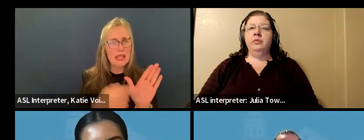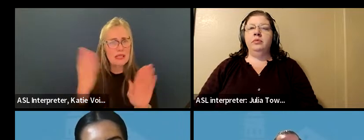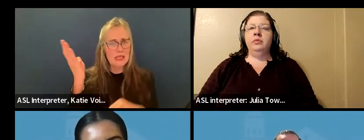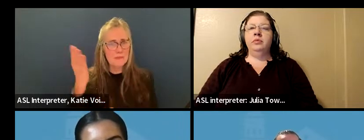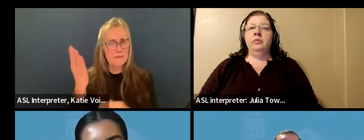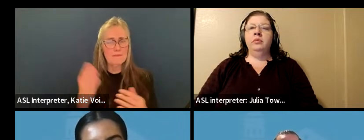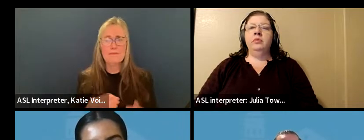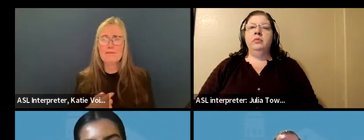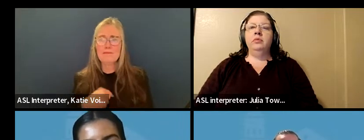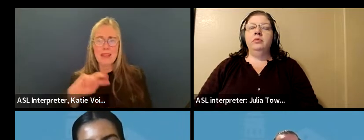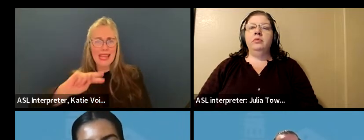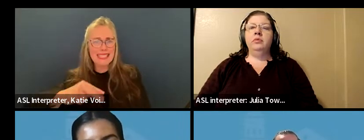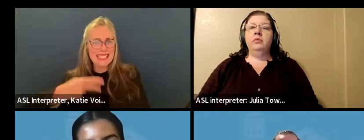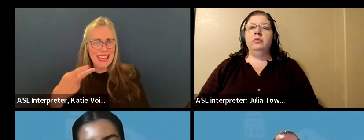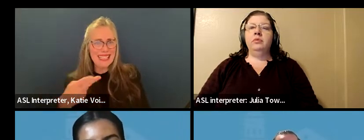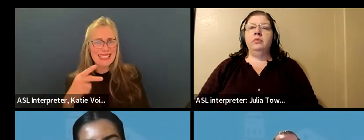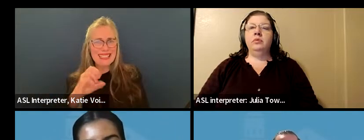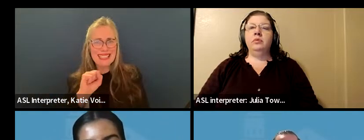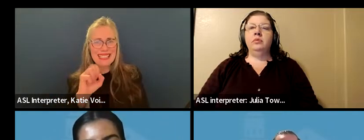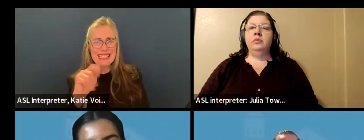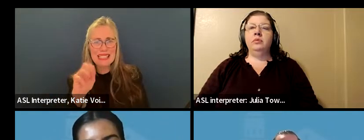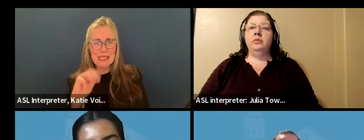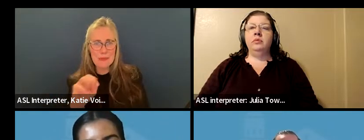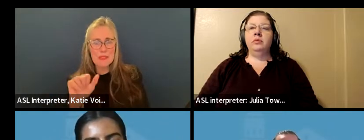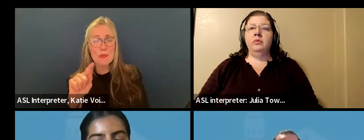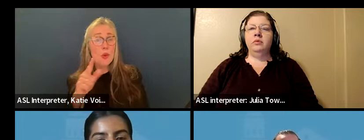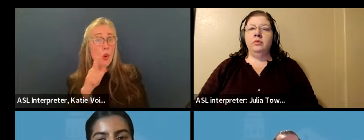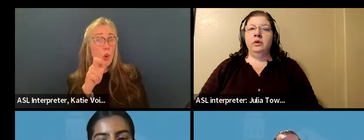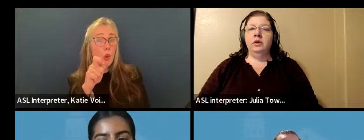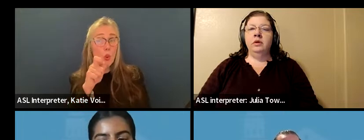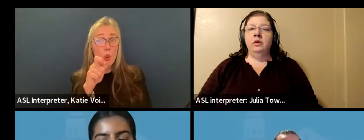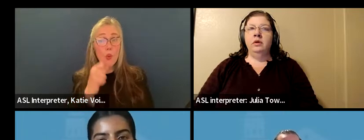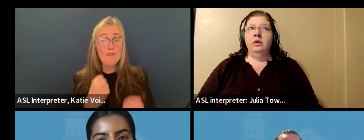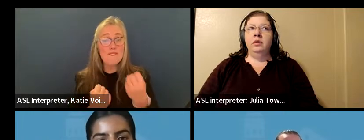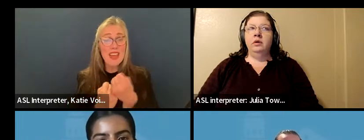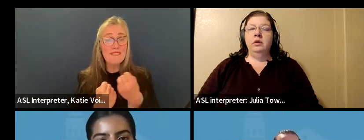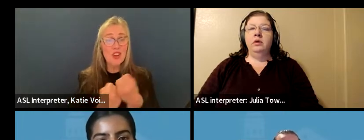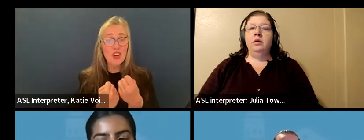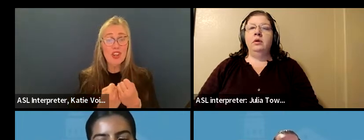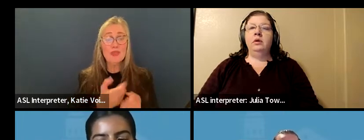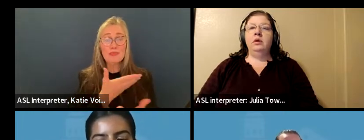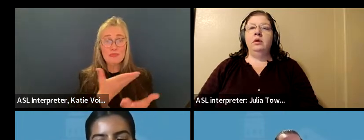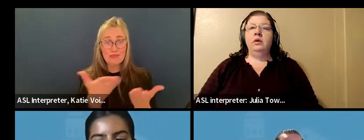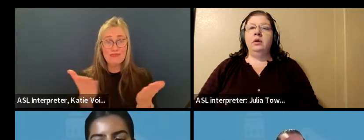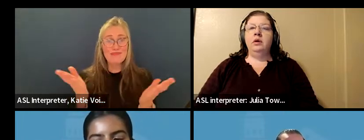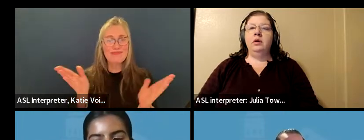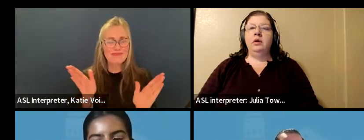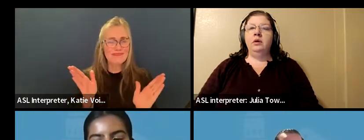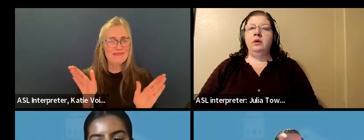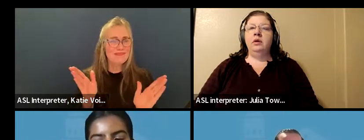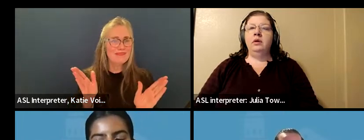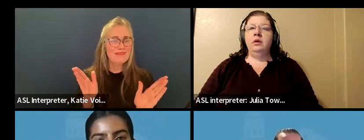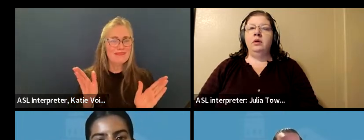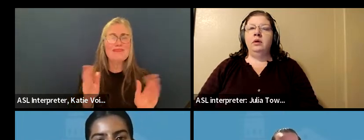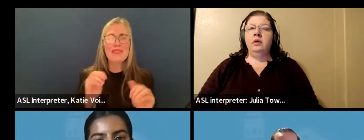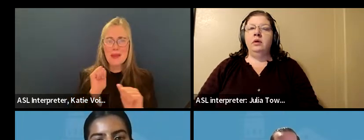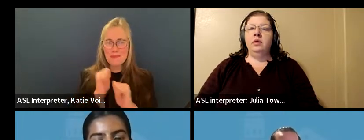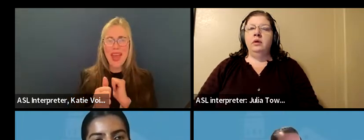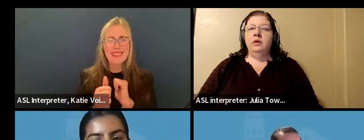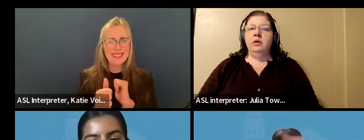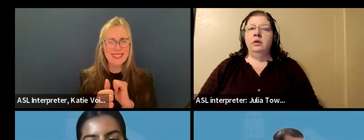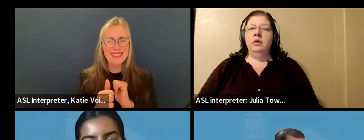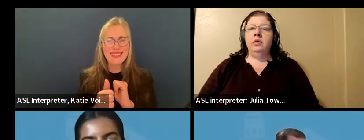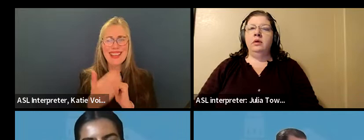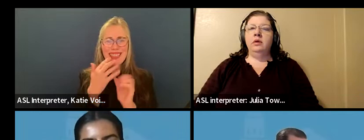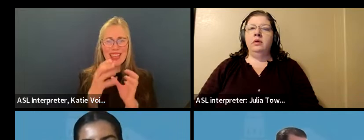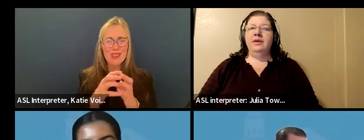I will second. All in favor? Aye. Aye. Aye. Motion passes.